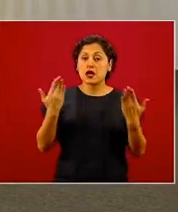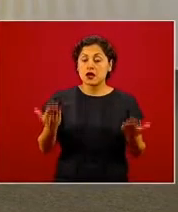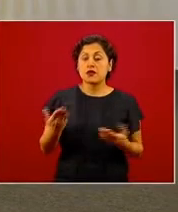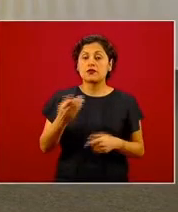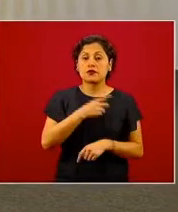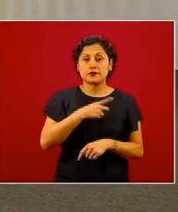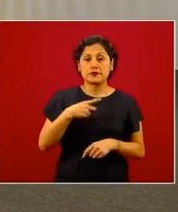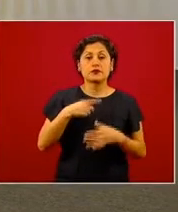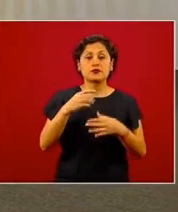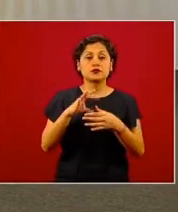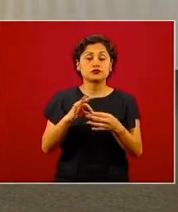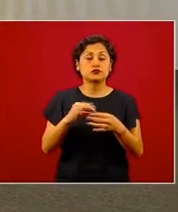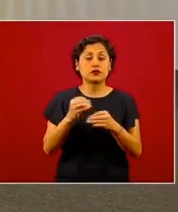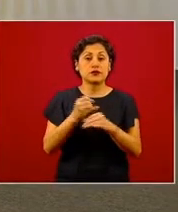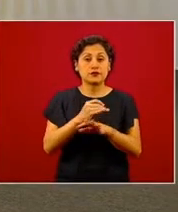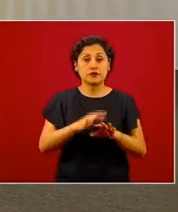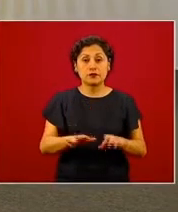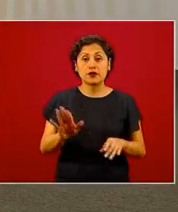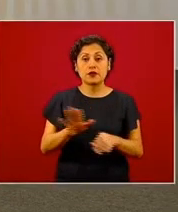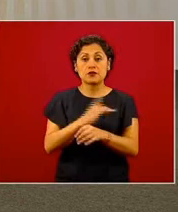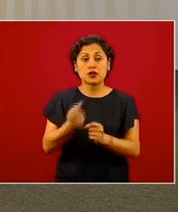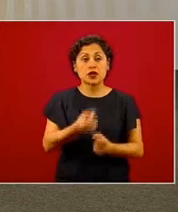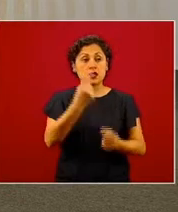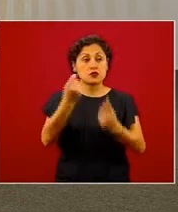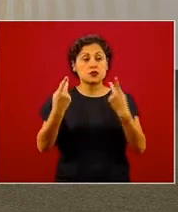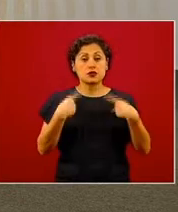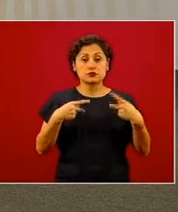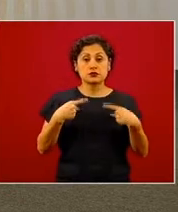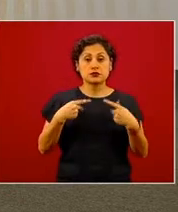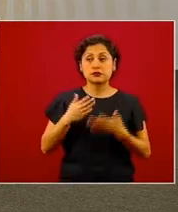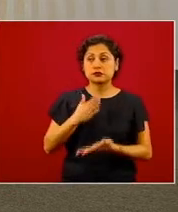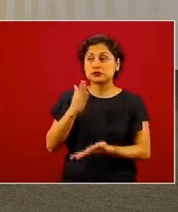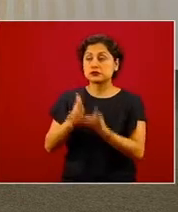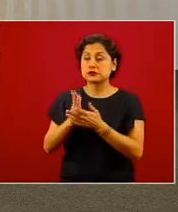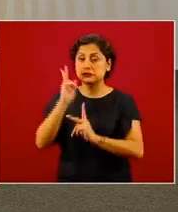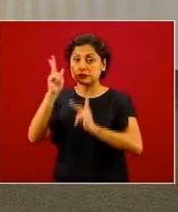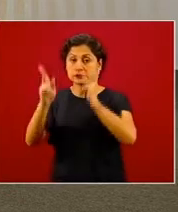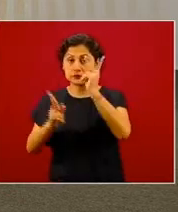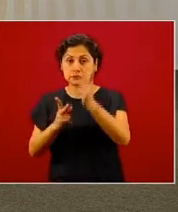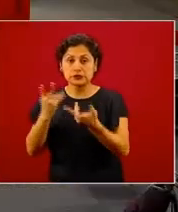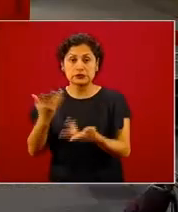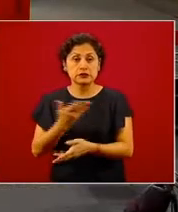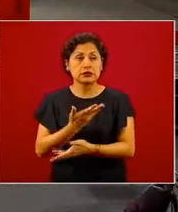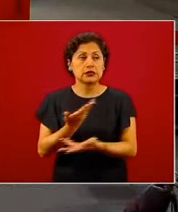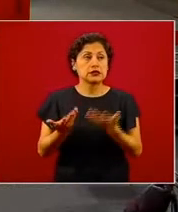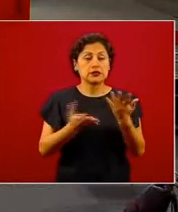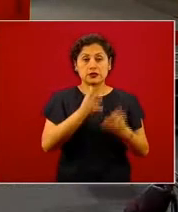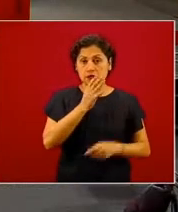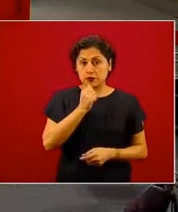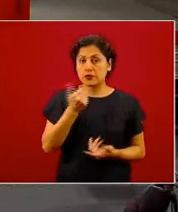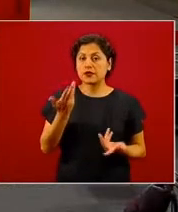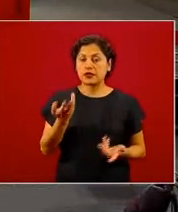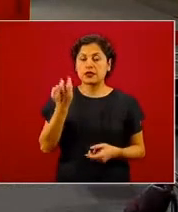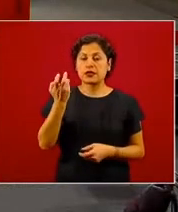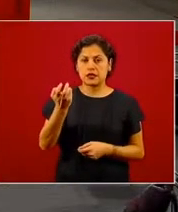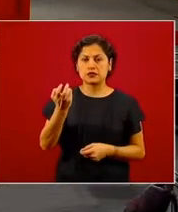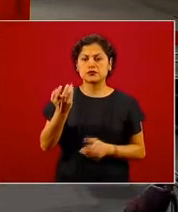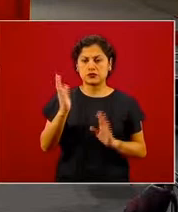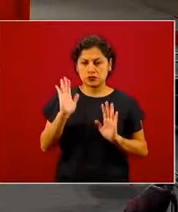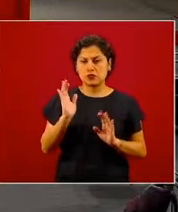great concern for many families when they are unable to visit their loved ones who are in detention.